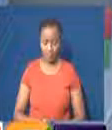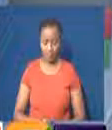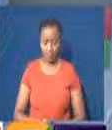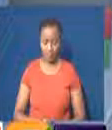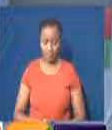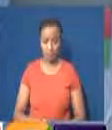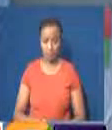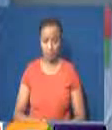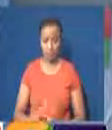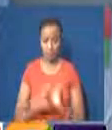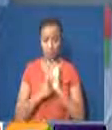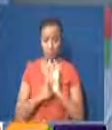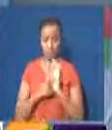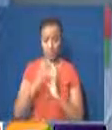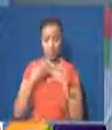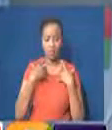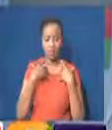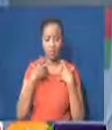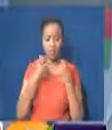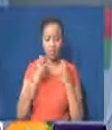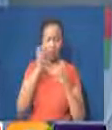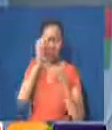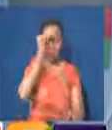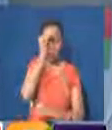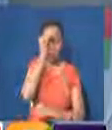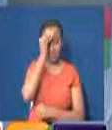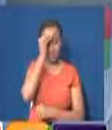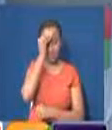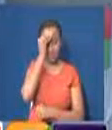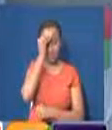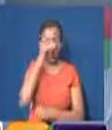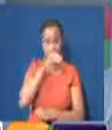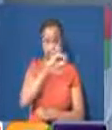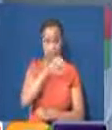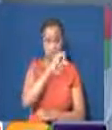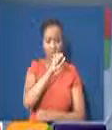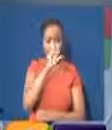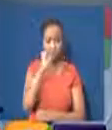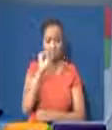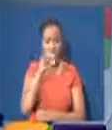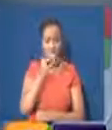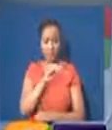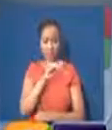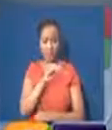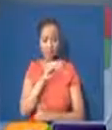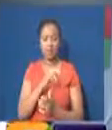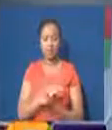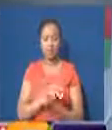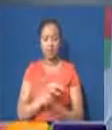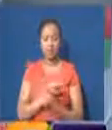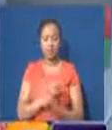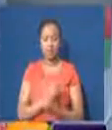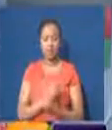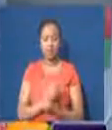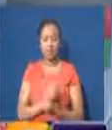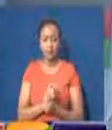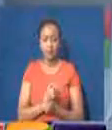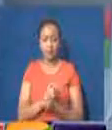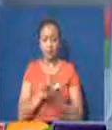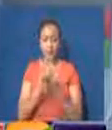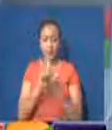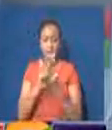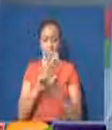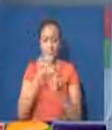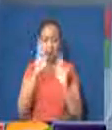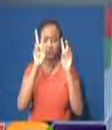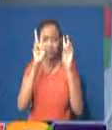like health education, and then you say there's a lot of overlap between some of the issues